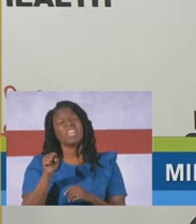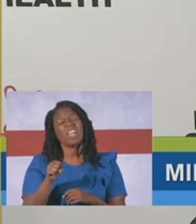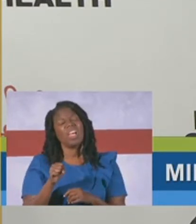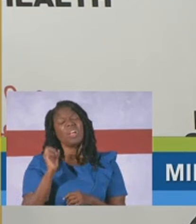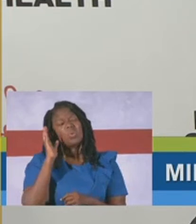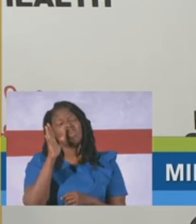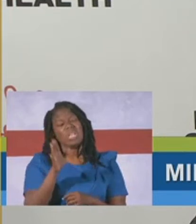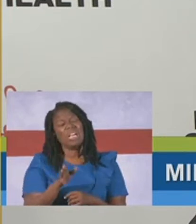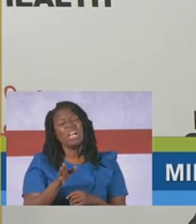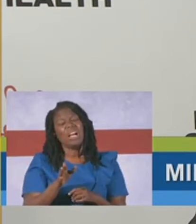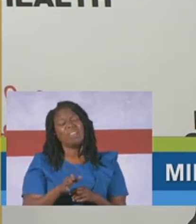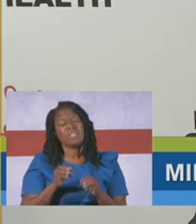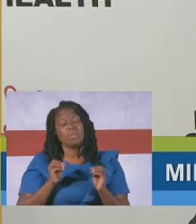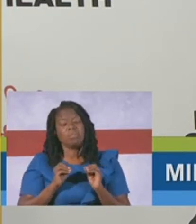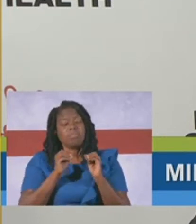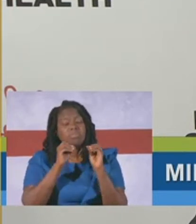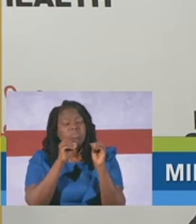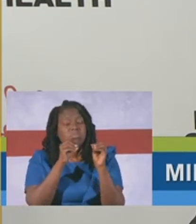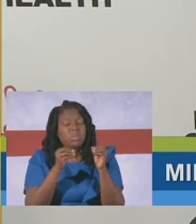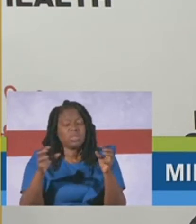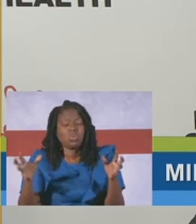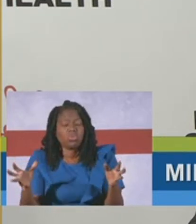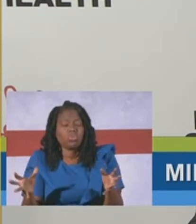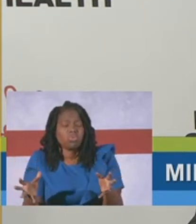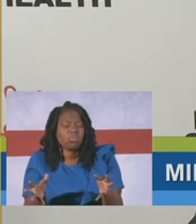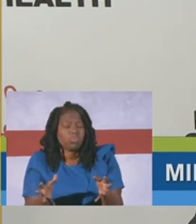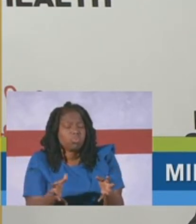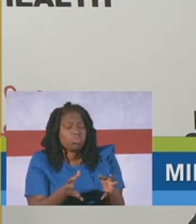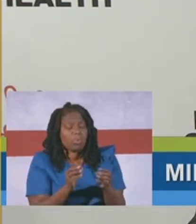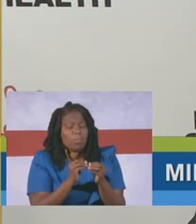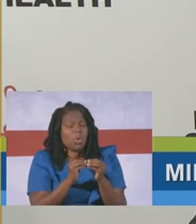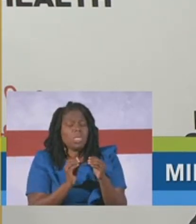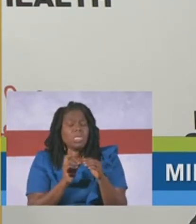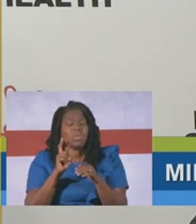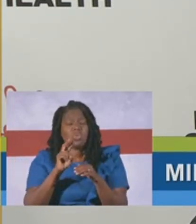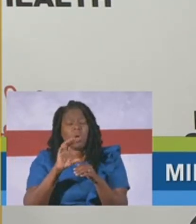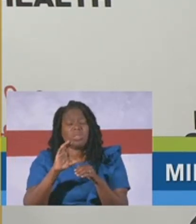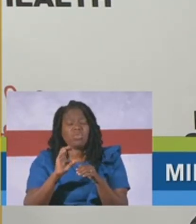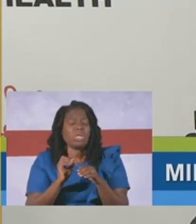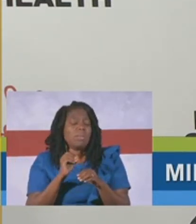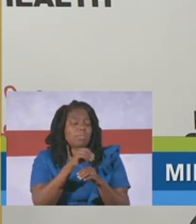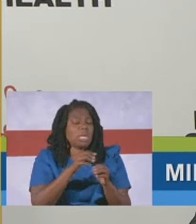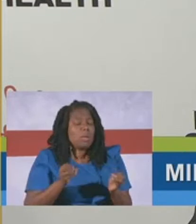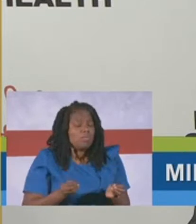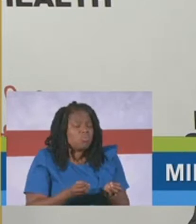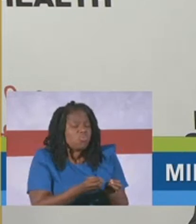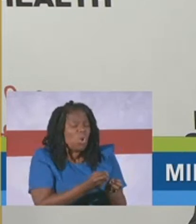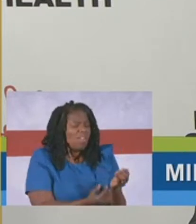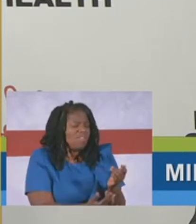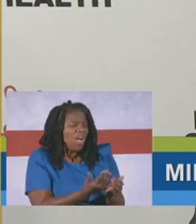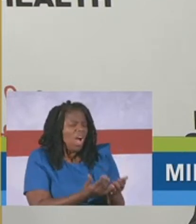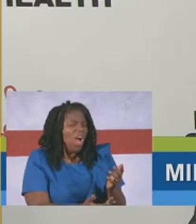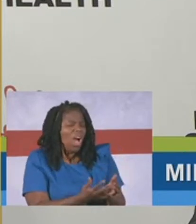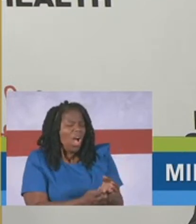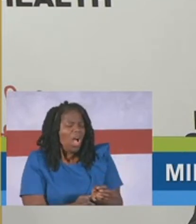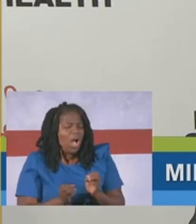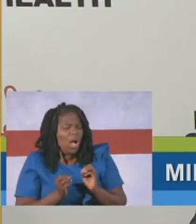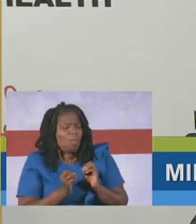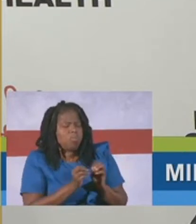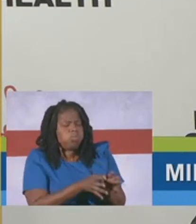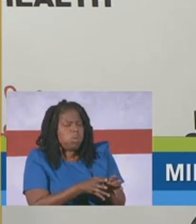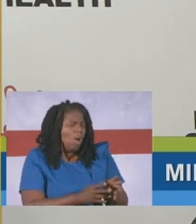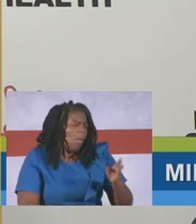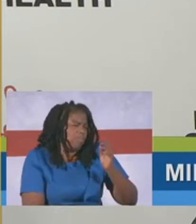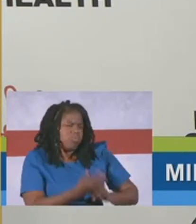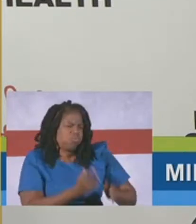which we will have to incinerate. So that will be the method of destruction, incineration. They don't go to any public dump or